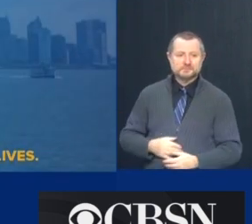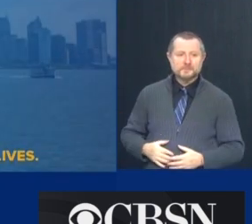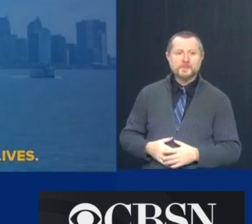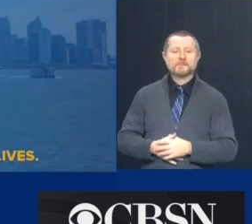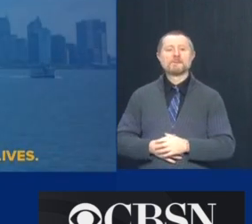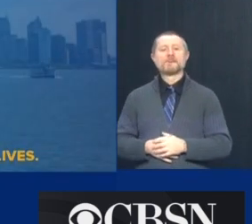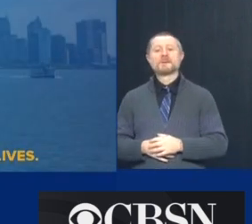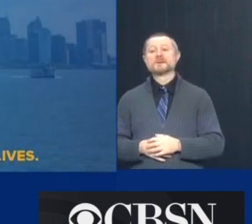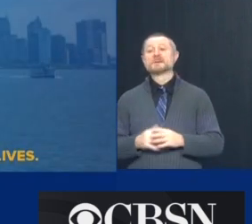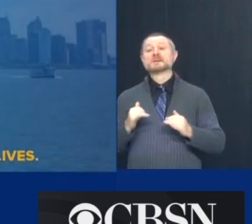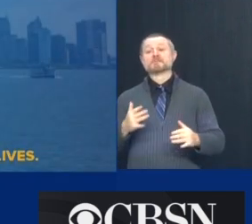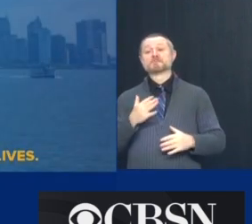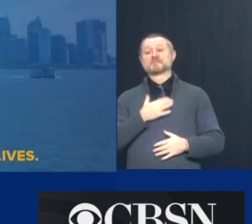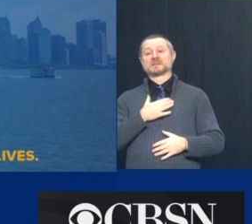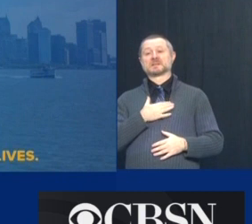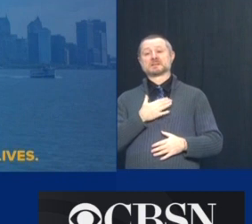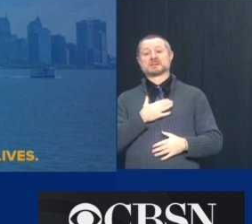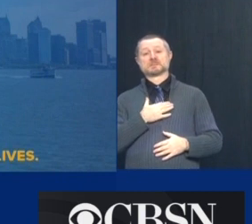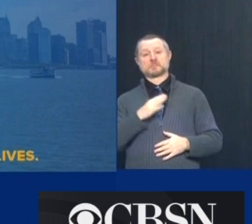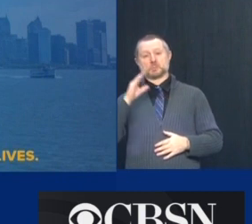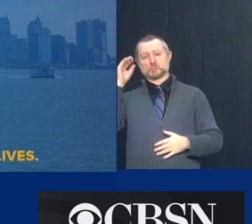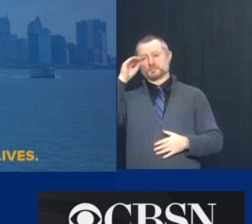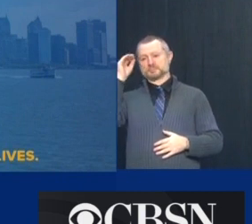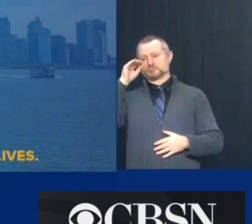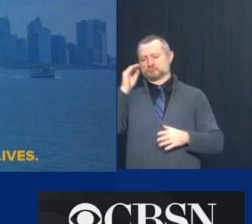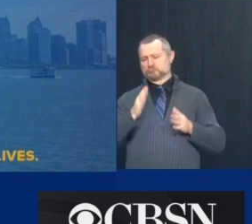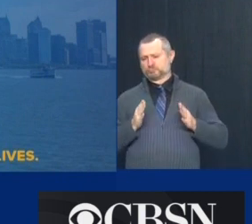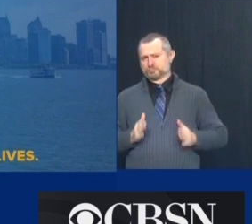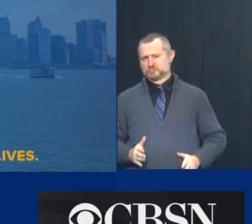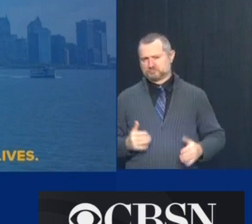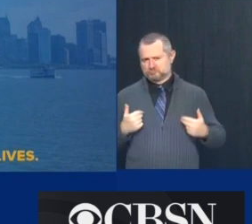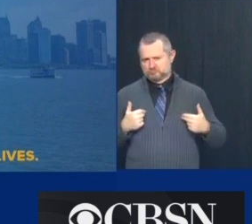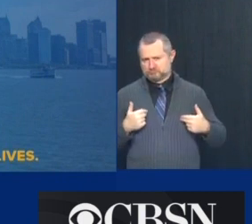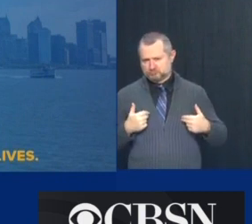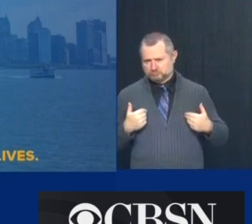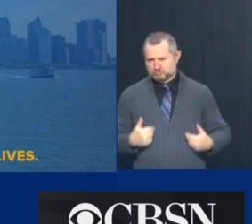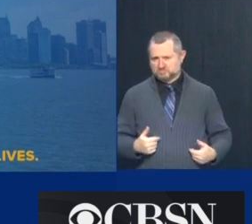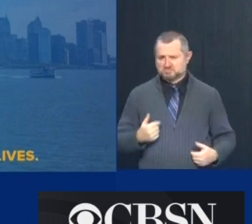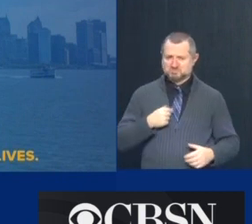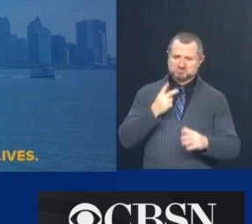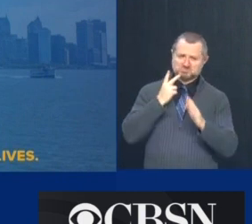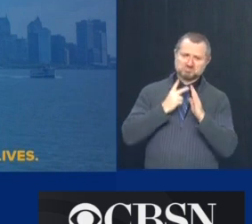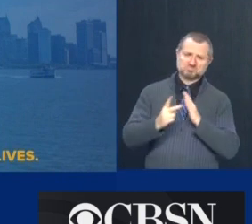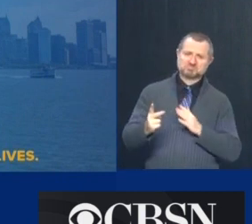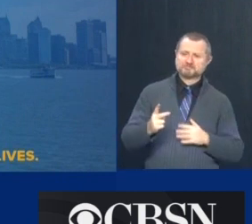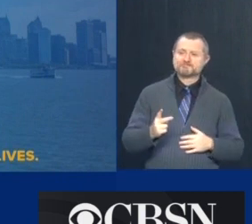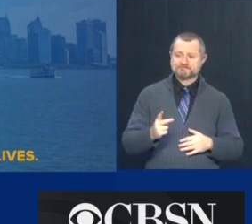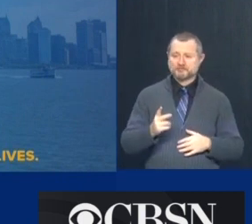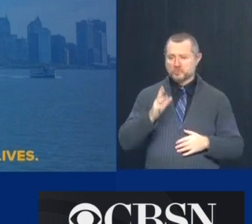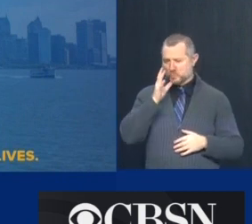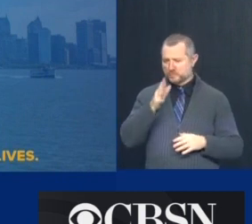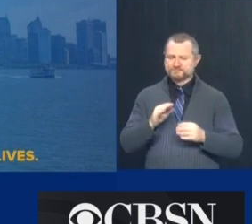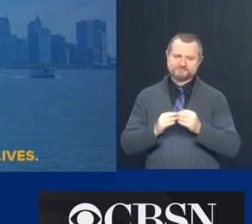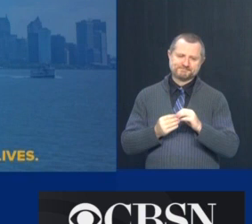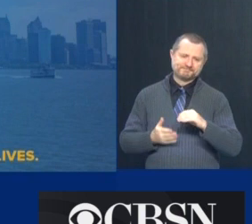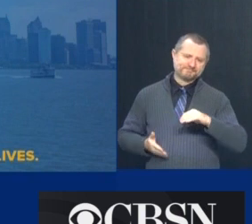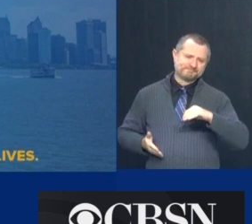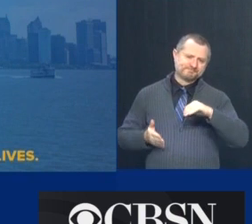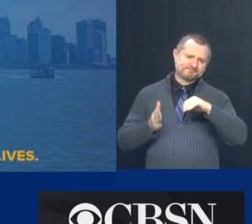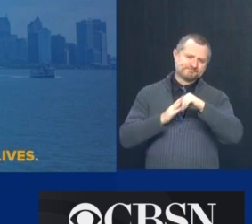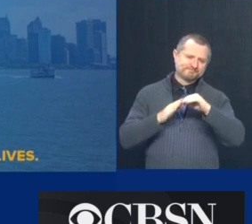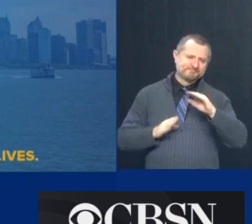Personal opinion, if I have to wager, you'll see these numbers continue to increase all through the holiday